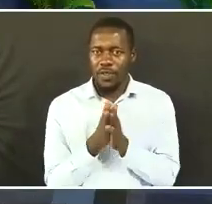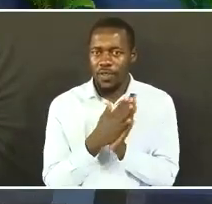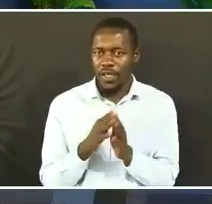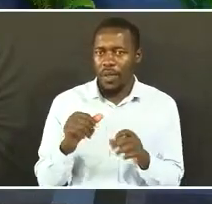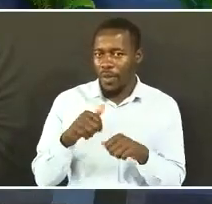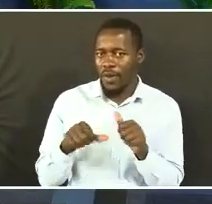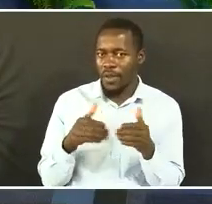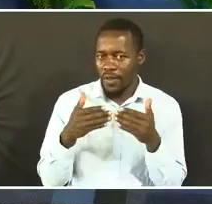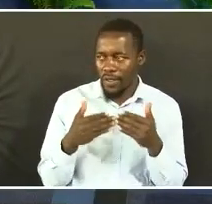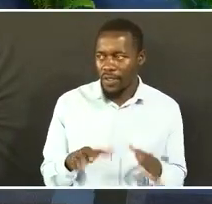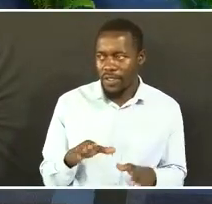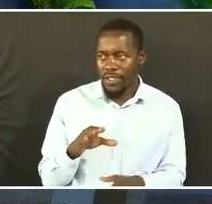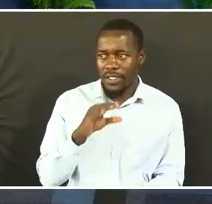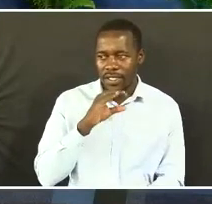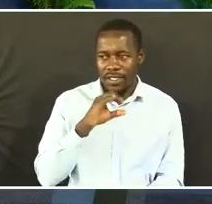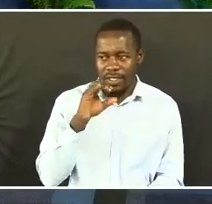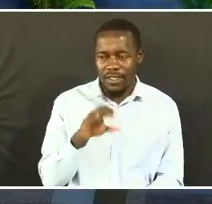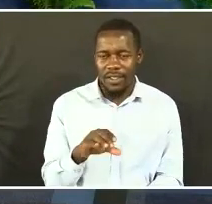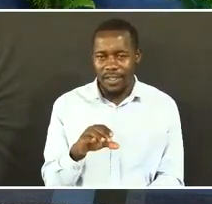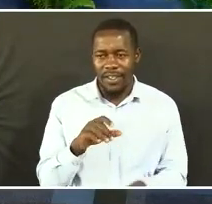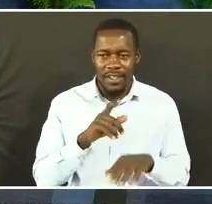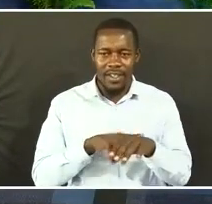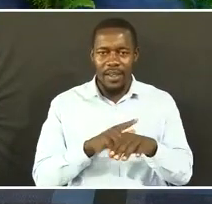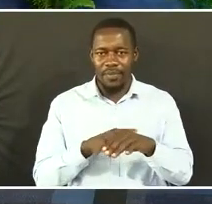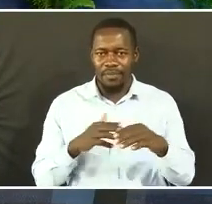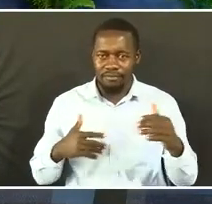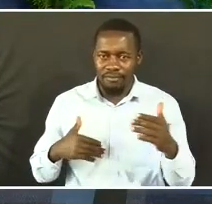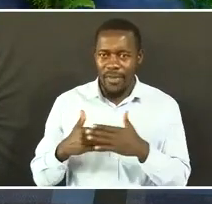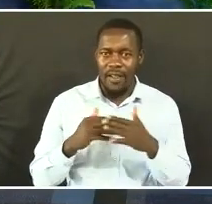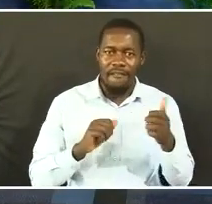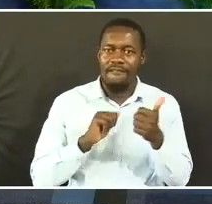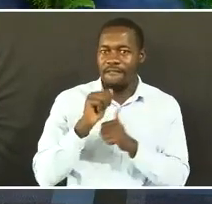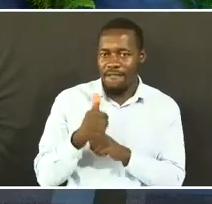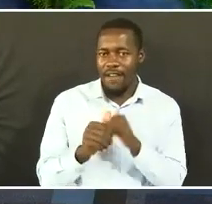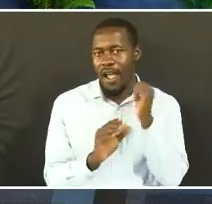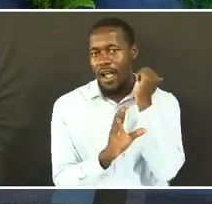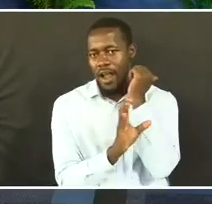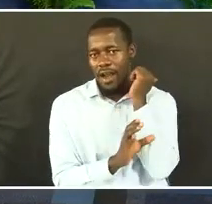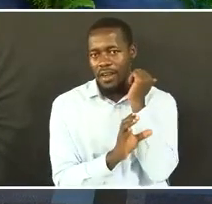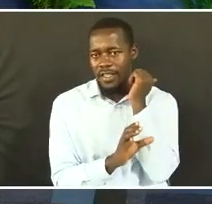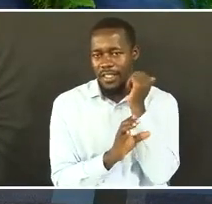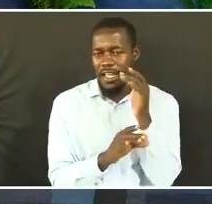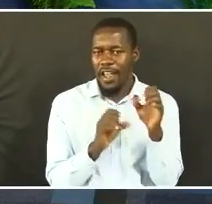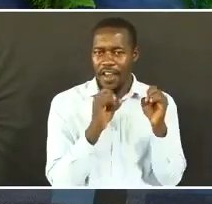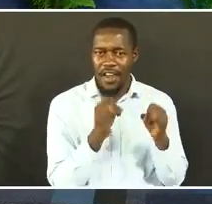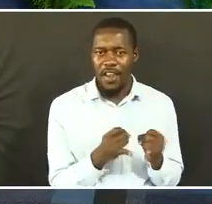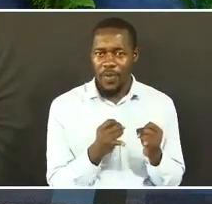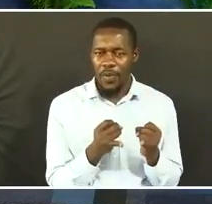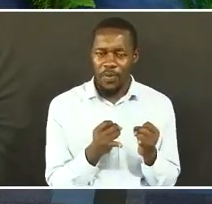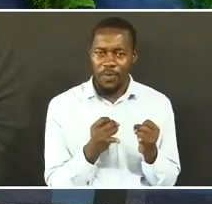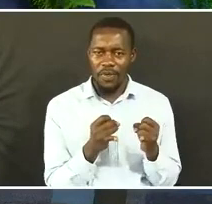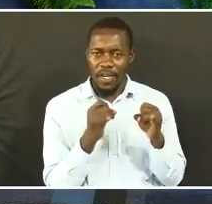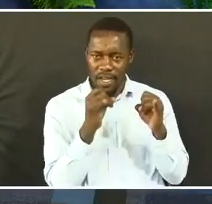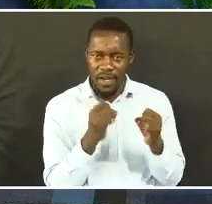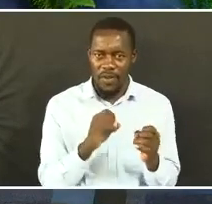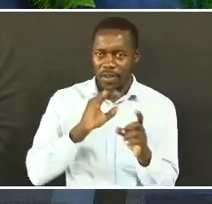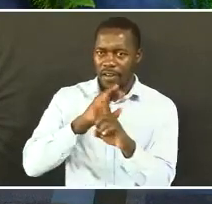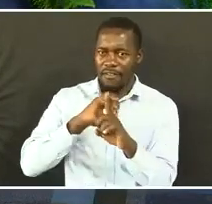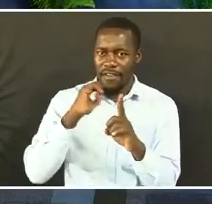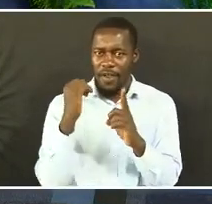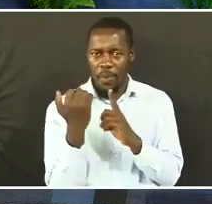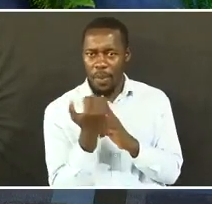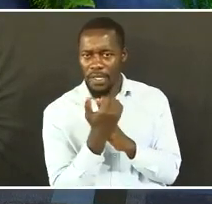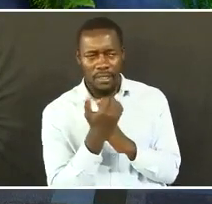Sean. When he turned up in far country, the sights and sounds of the new environment are all too alluring. He has